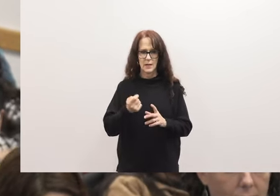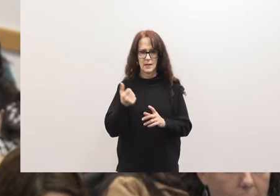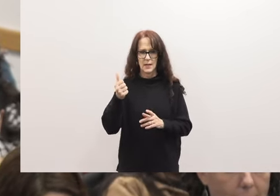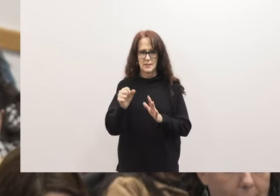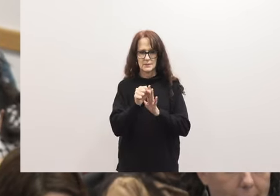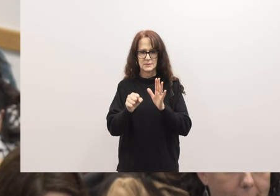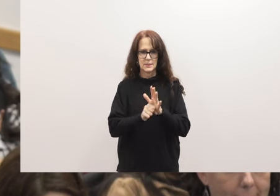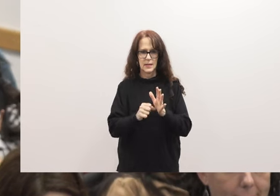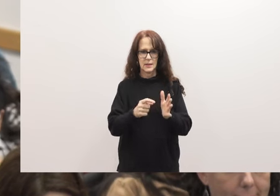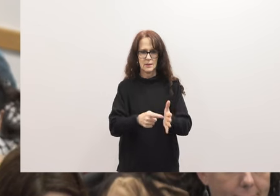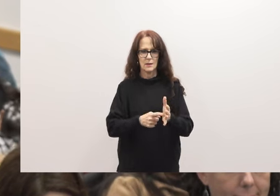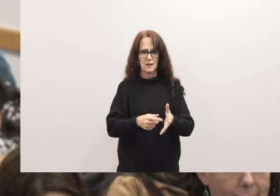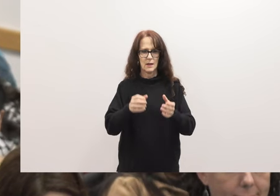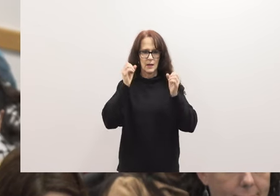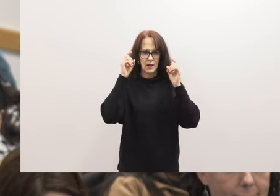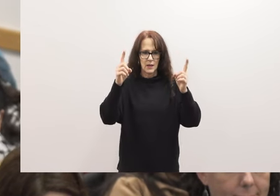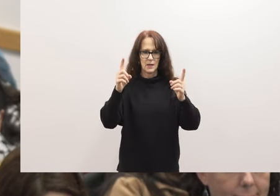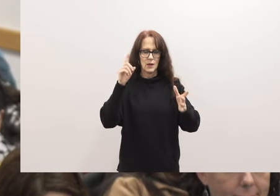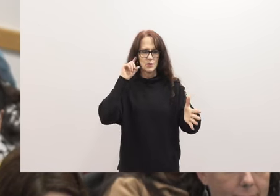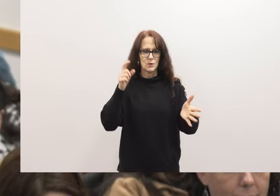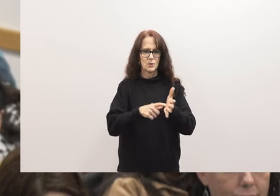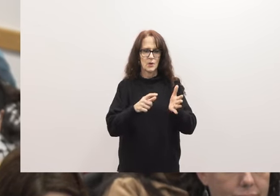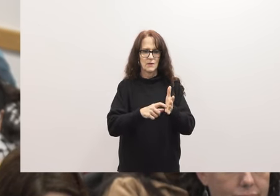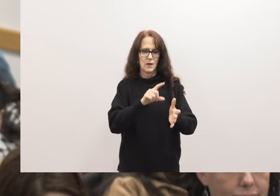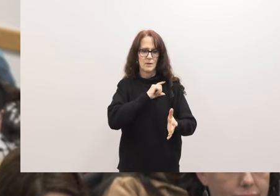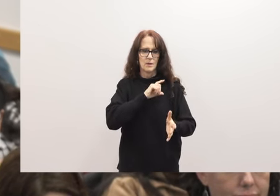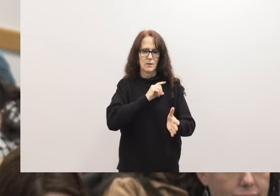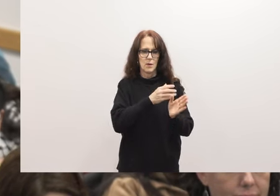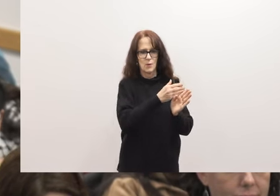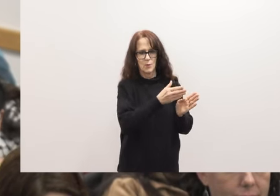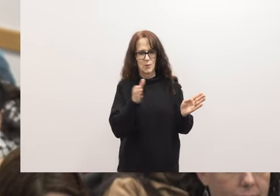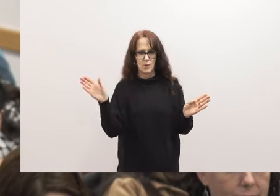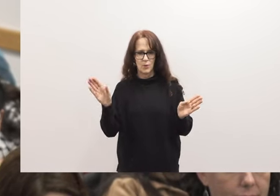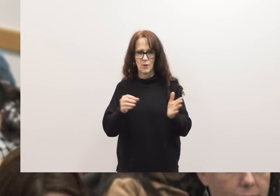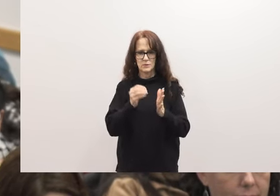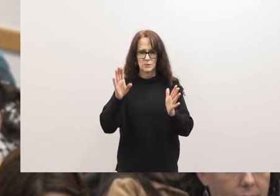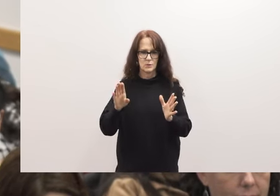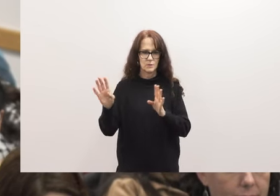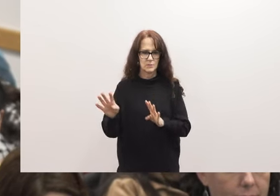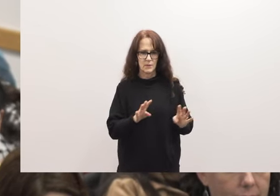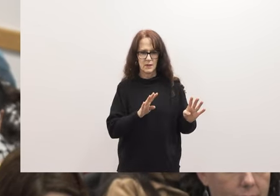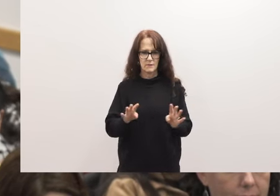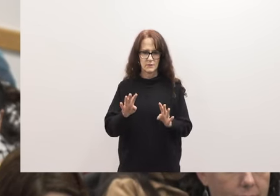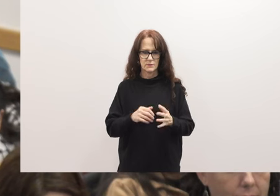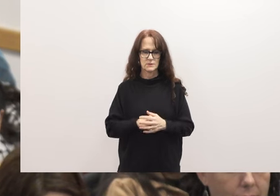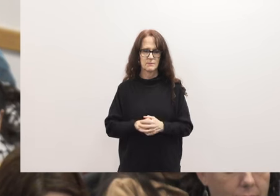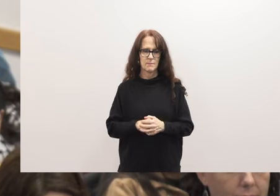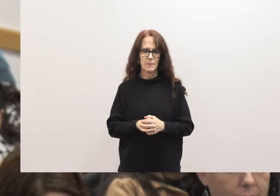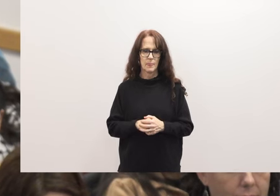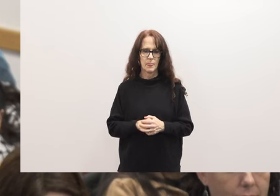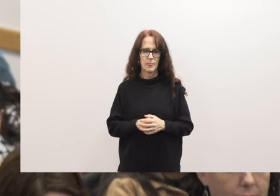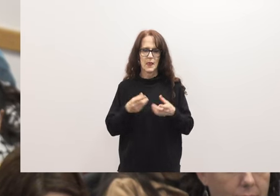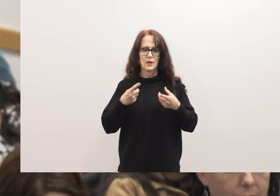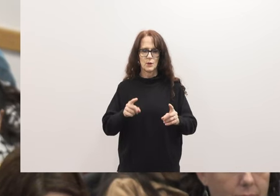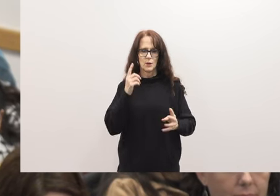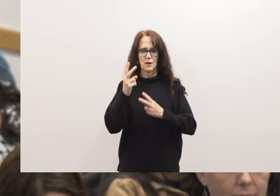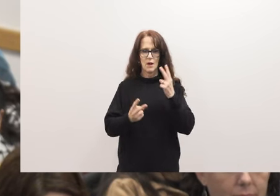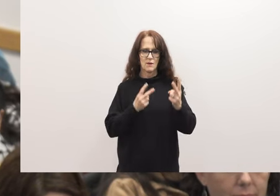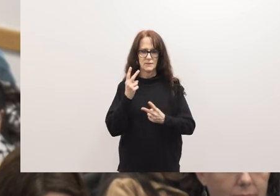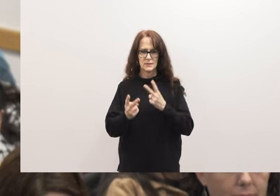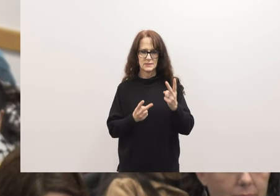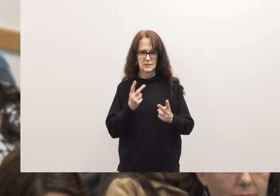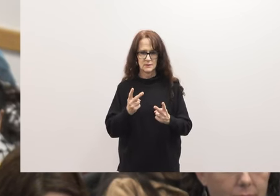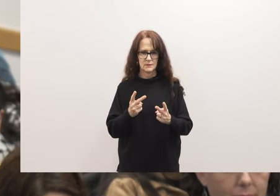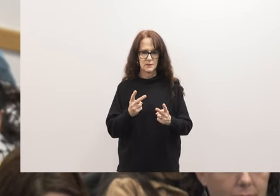mandates that require educators to notify police for a broad range of student behaviors and incidents. During our visits with state